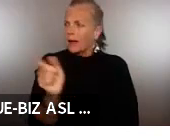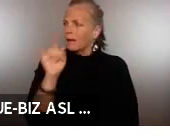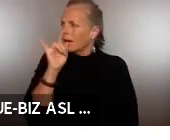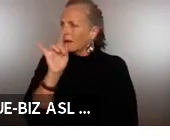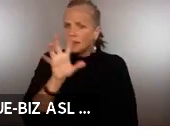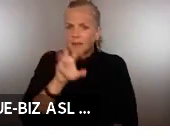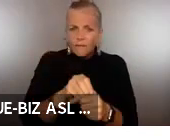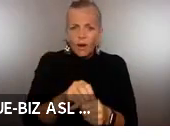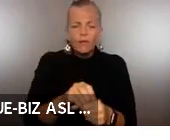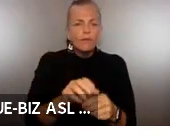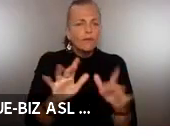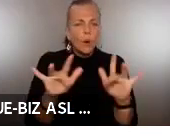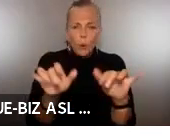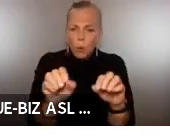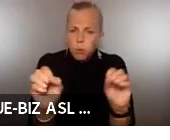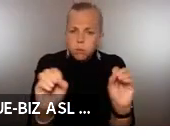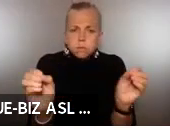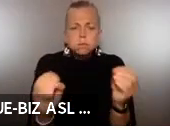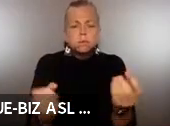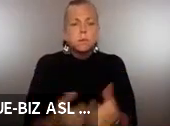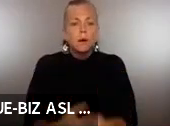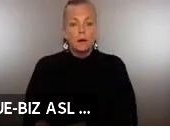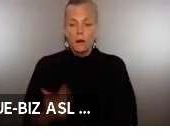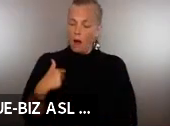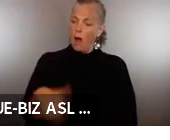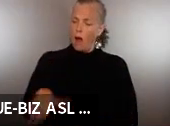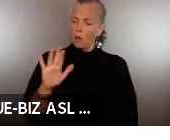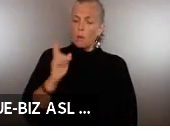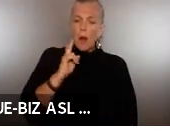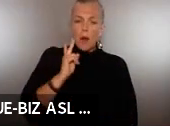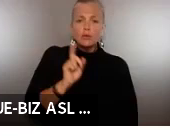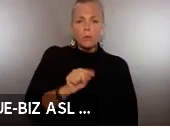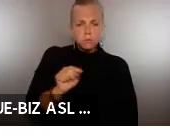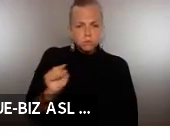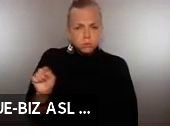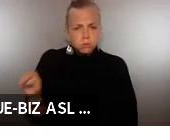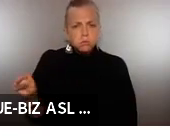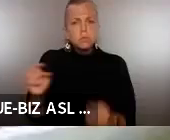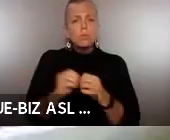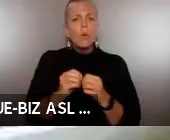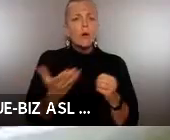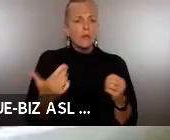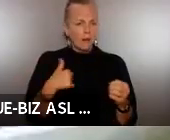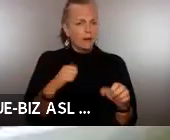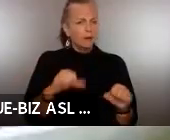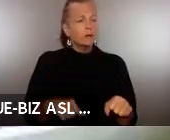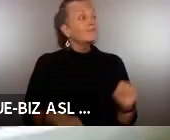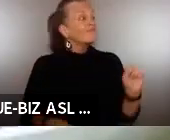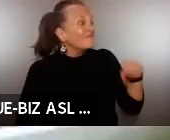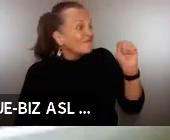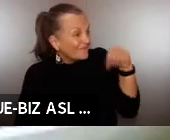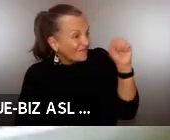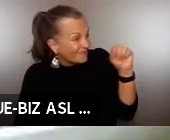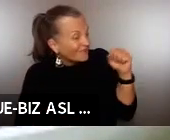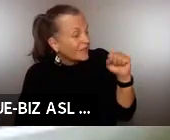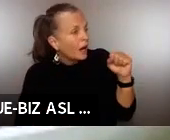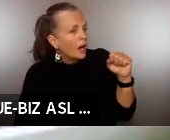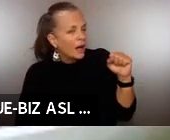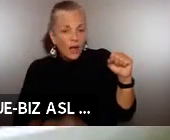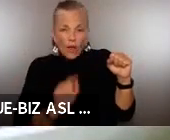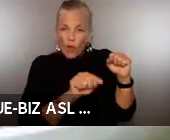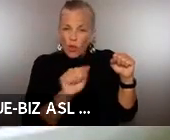and like when I grew up, there were more outlets, I would like to think. Mm-hmm. And that has just faded